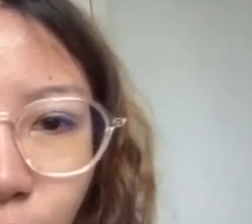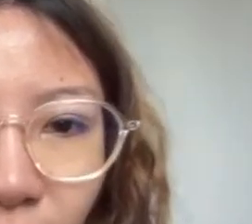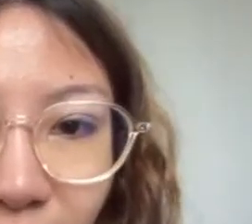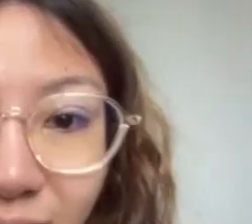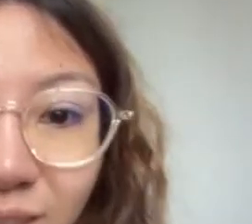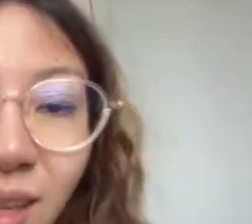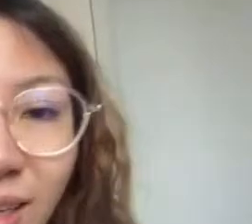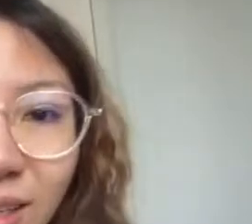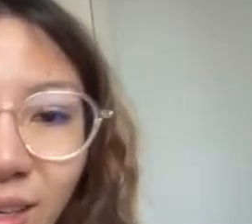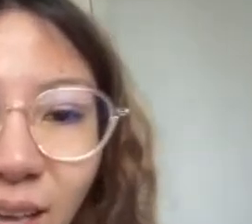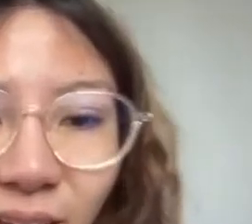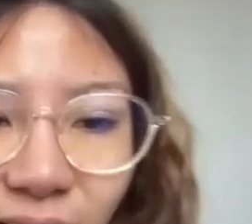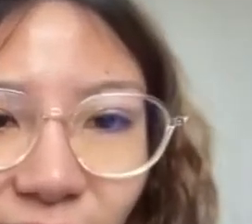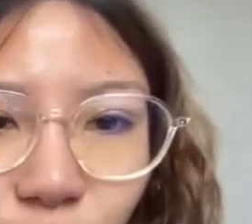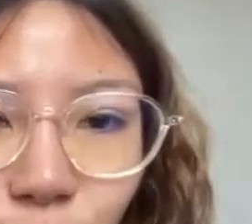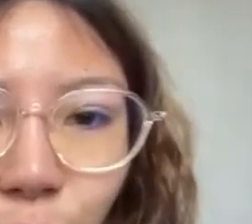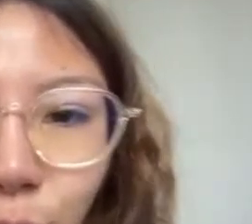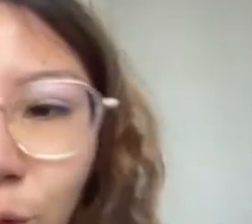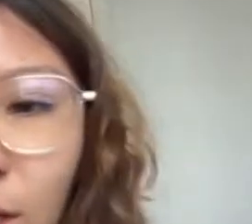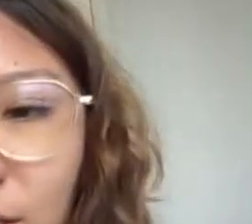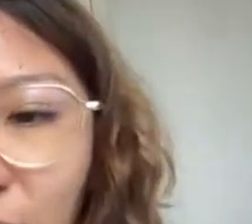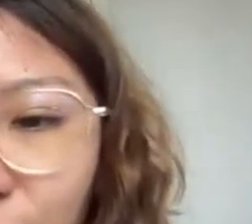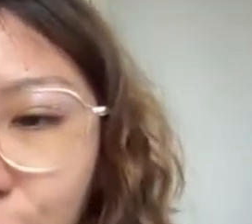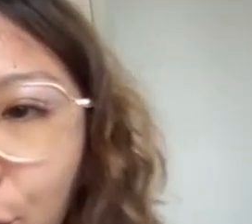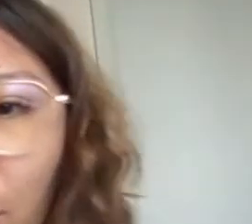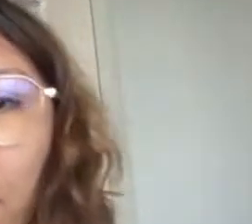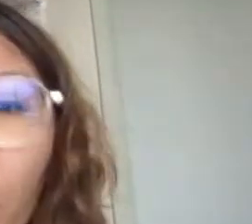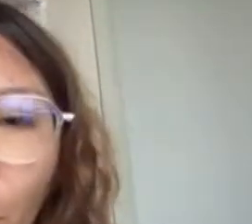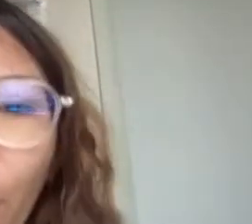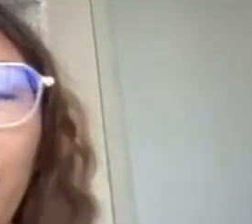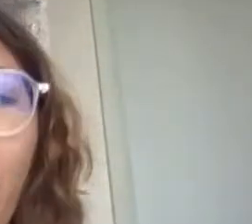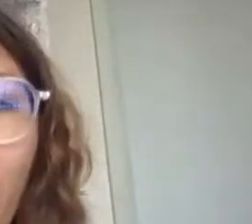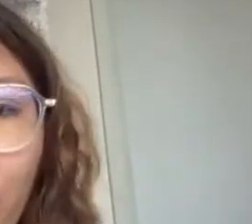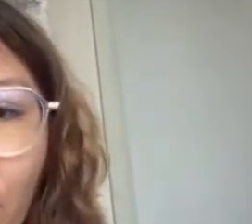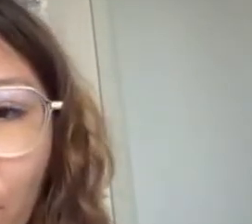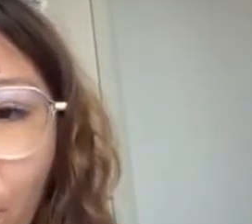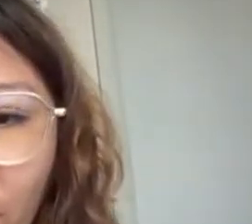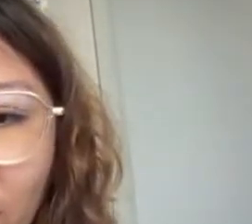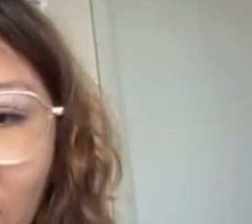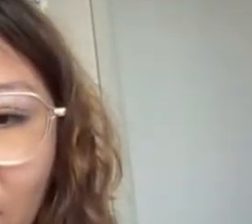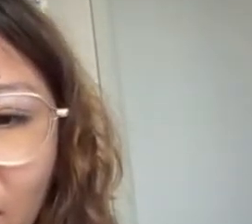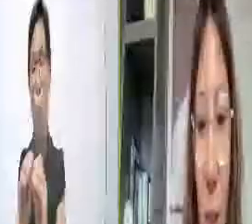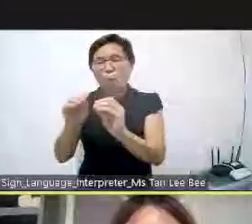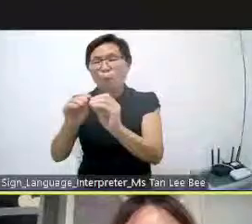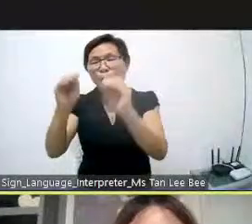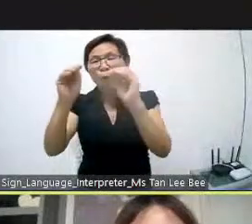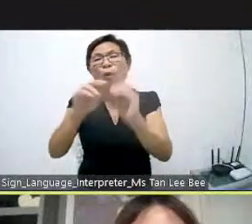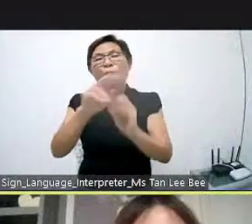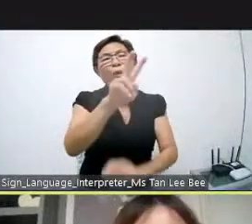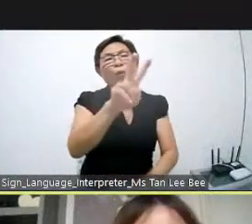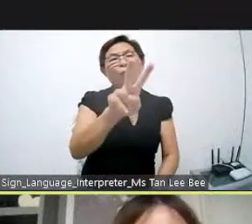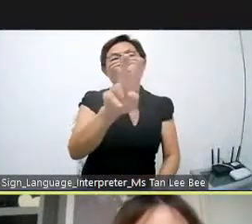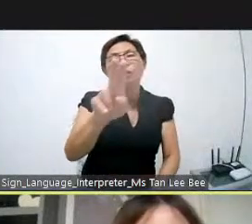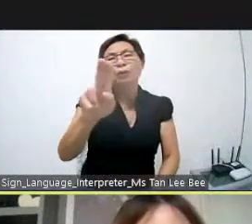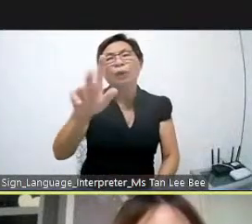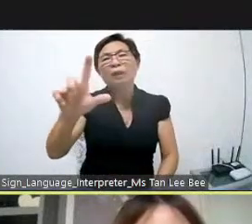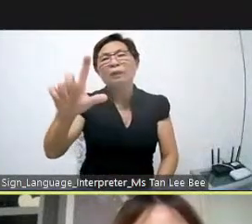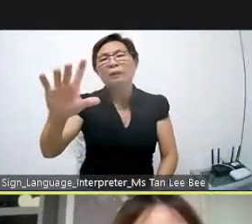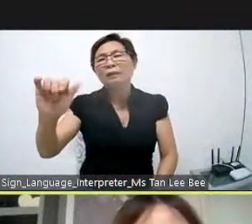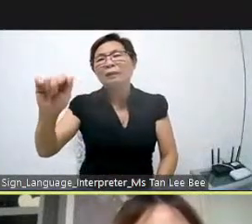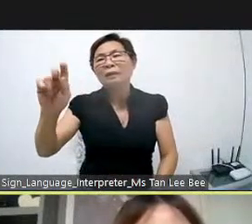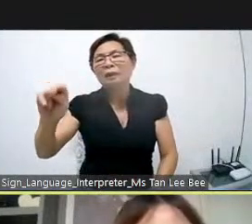I will share this slide to tell you more about Vulcan Coalition.